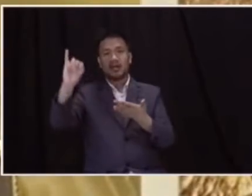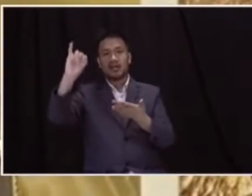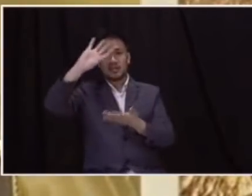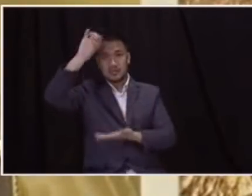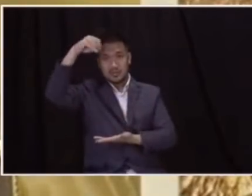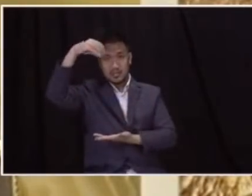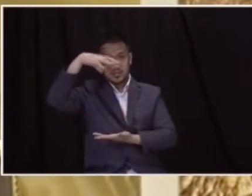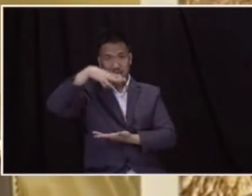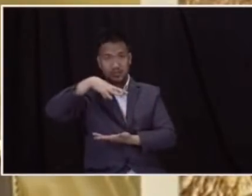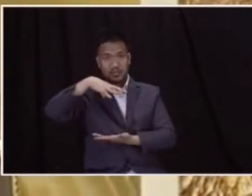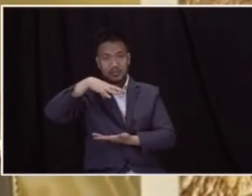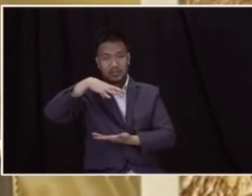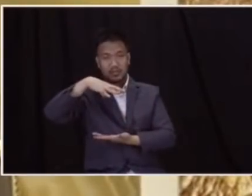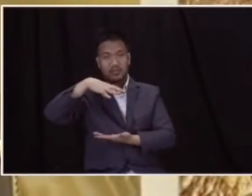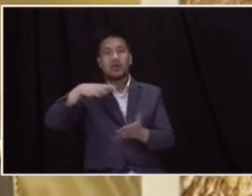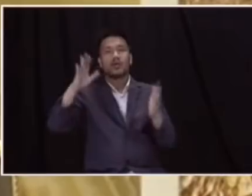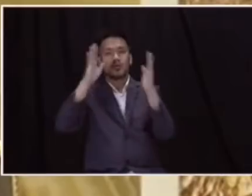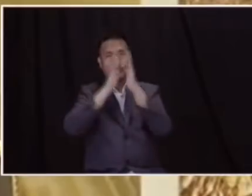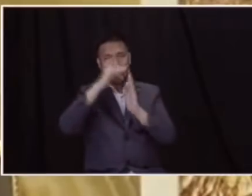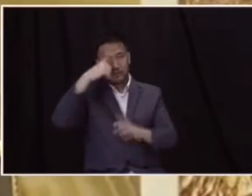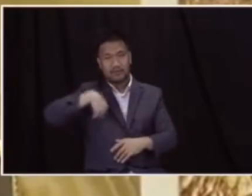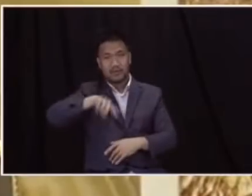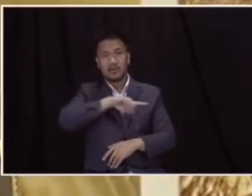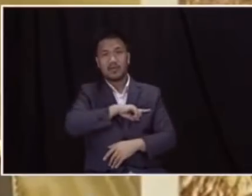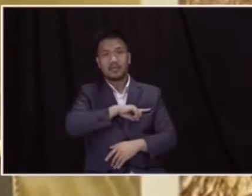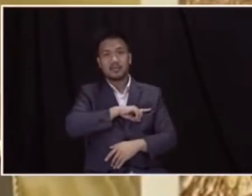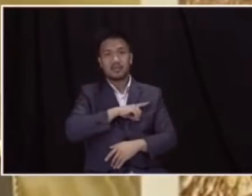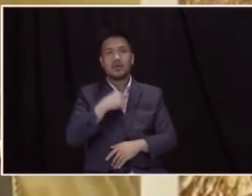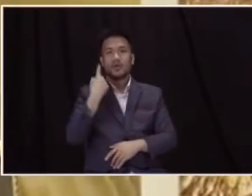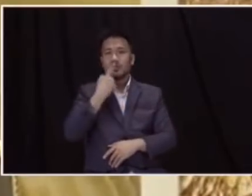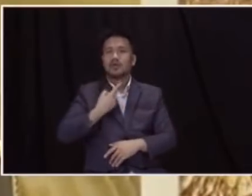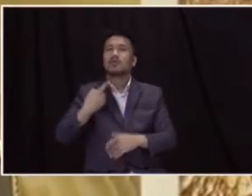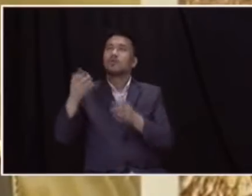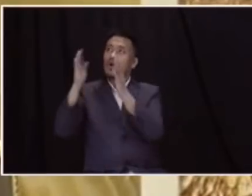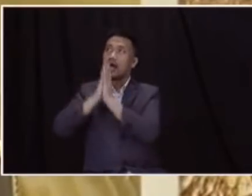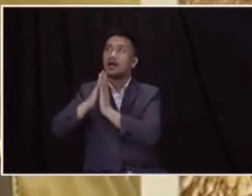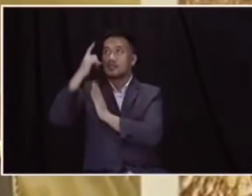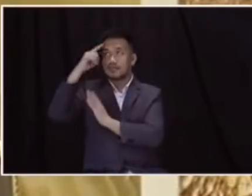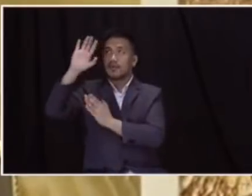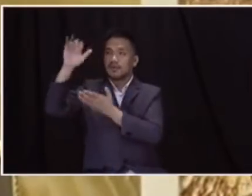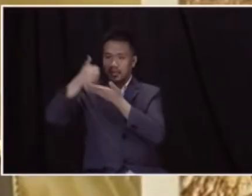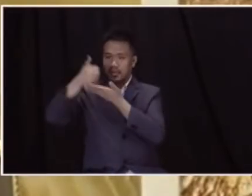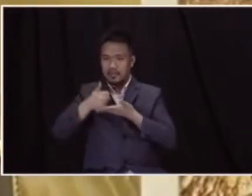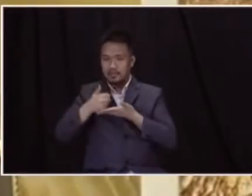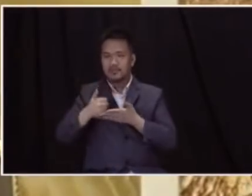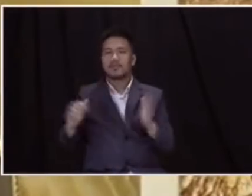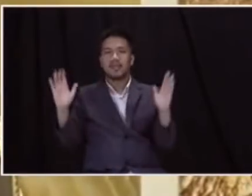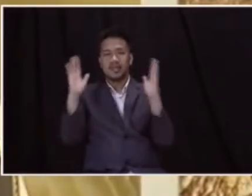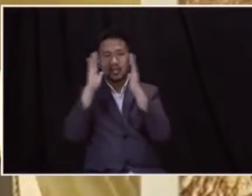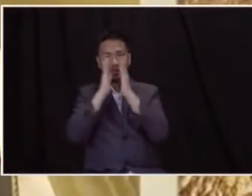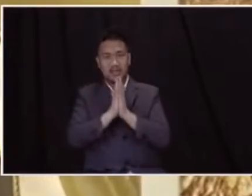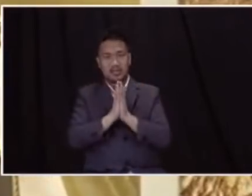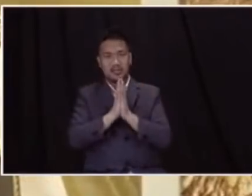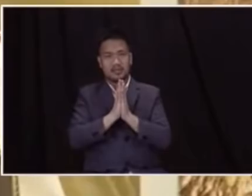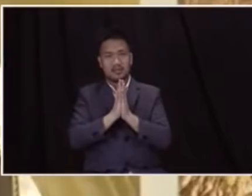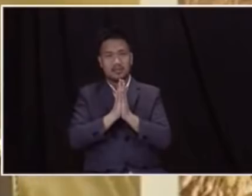Conception, pray for us who have recourse to Thee. Amen.